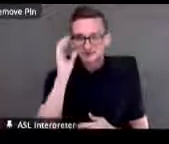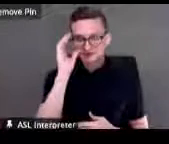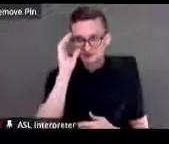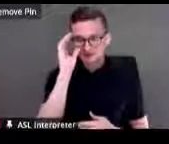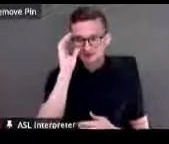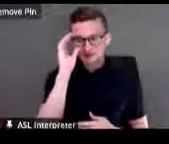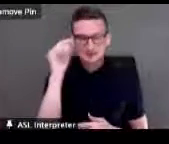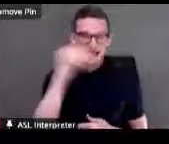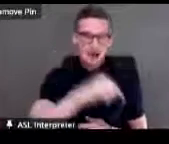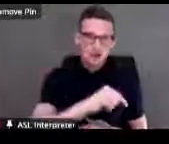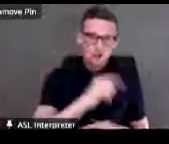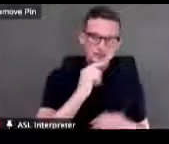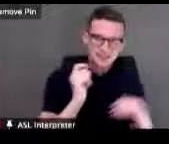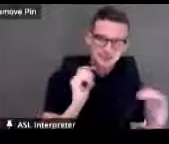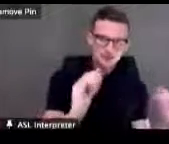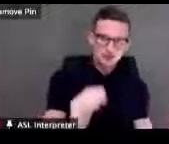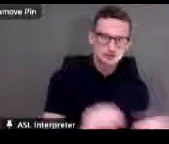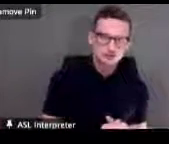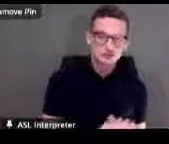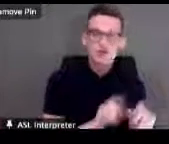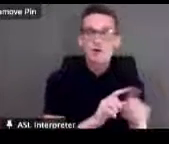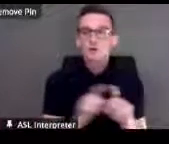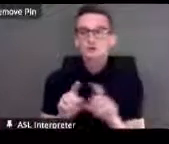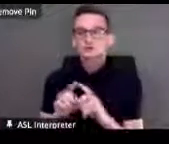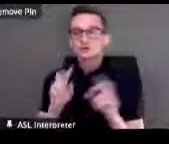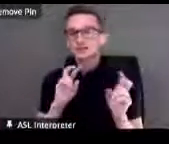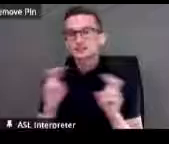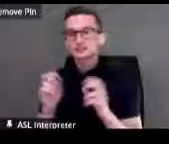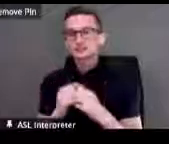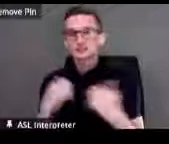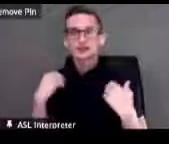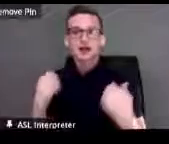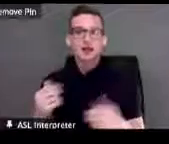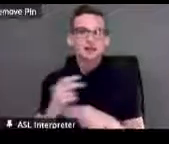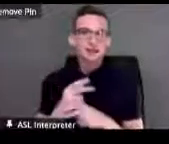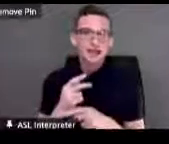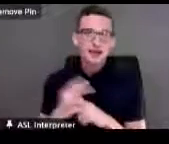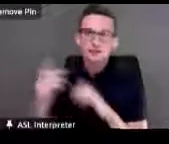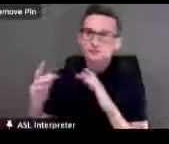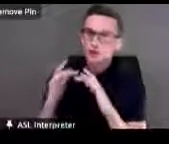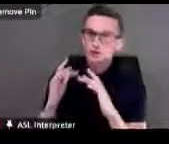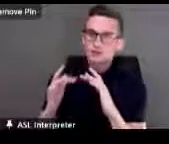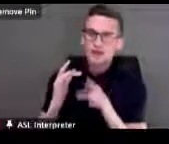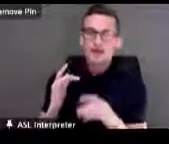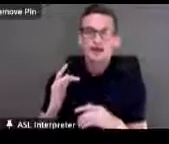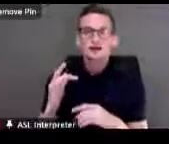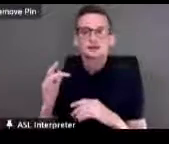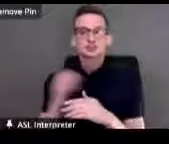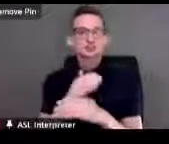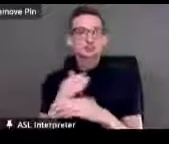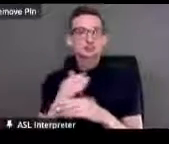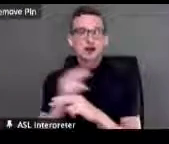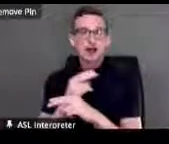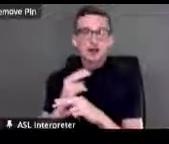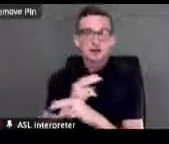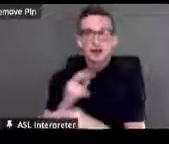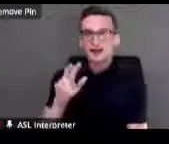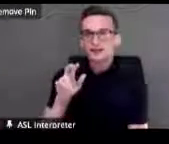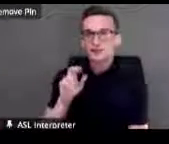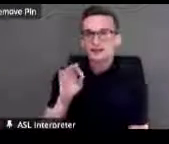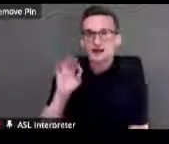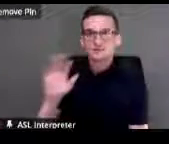in the desert. We also have healthcare issues, broadband. We share Highway 395 as the main